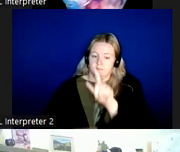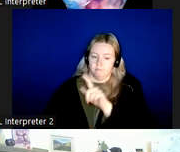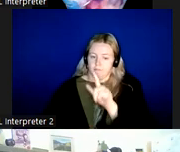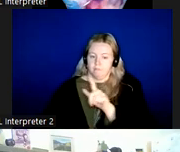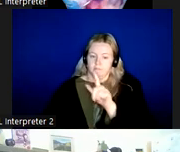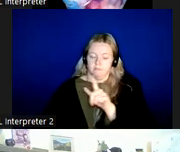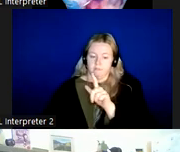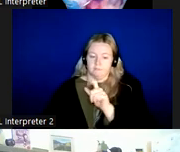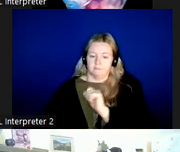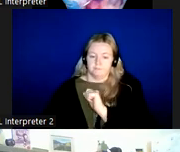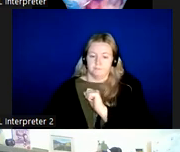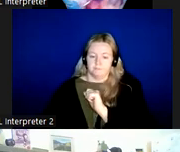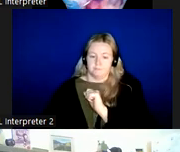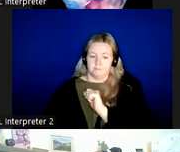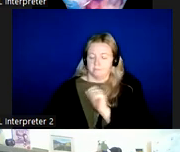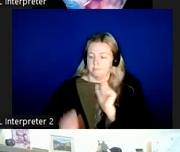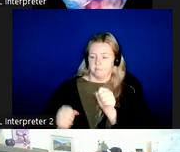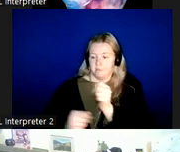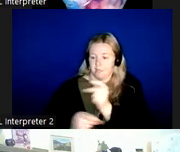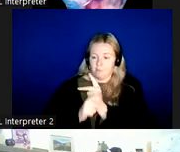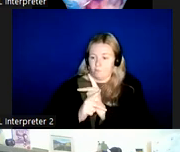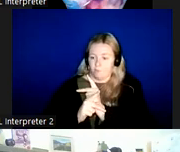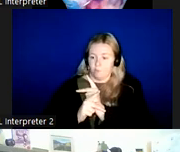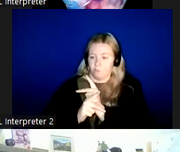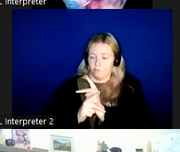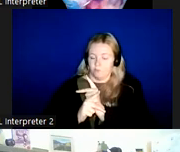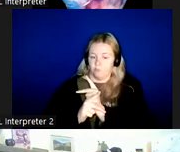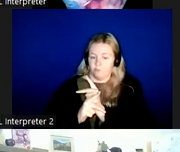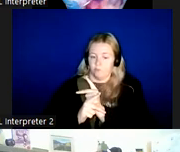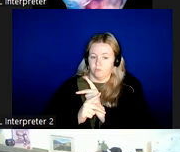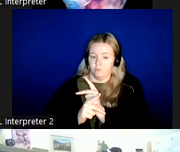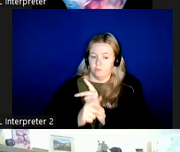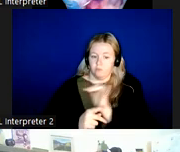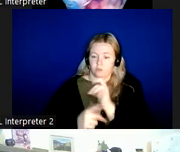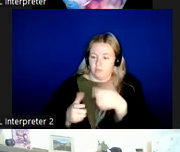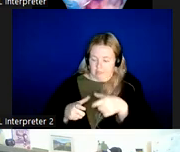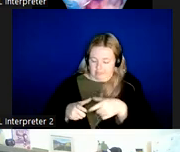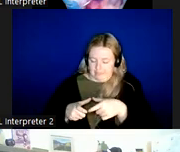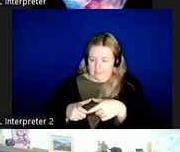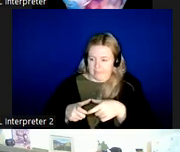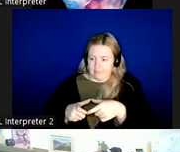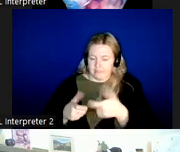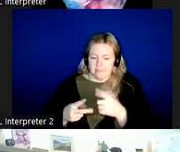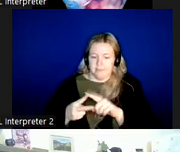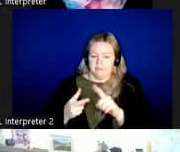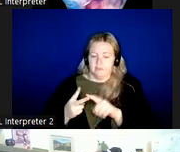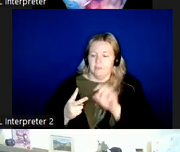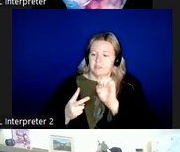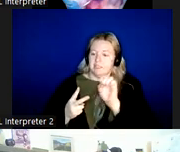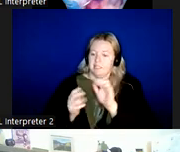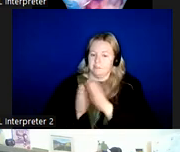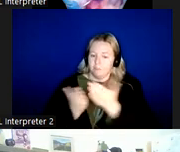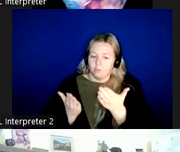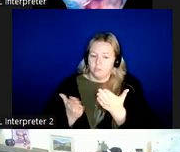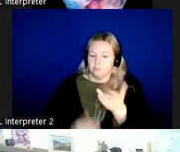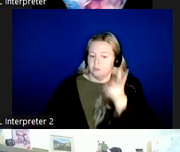which are able to be checked out on a compact disc. We have ebooks and audiobooks also in